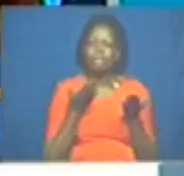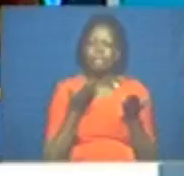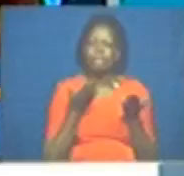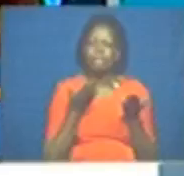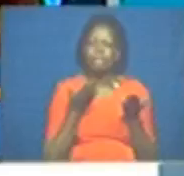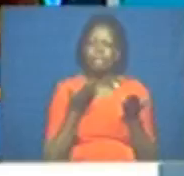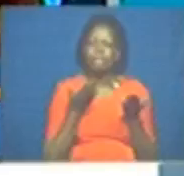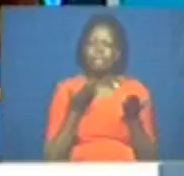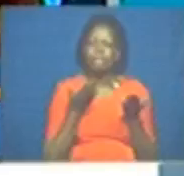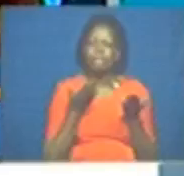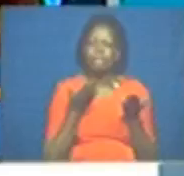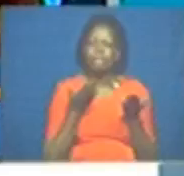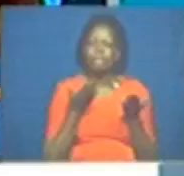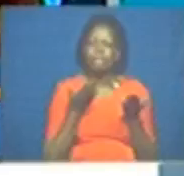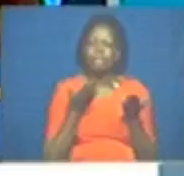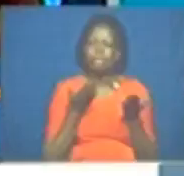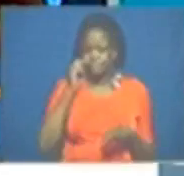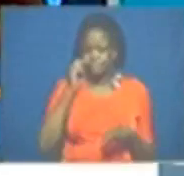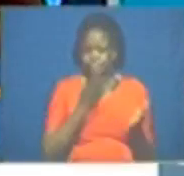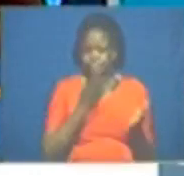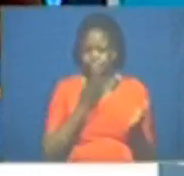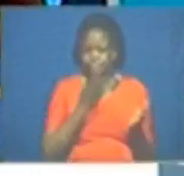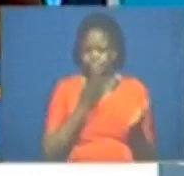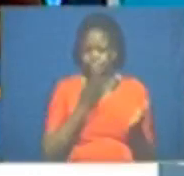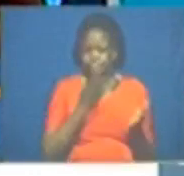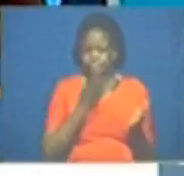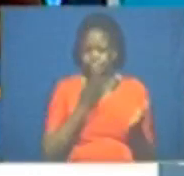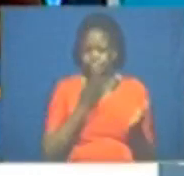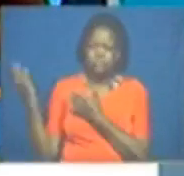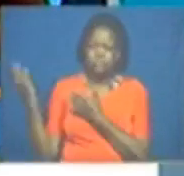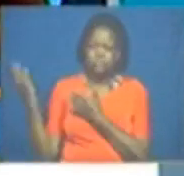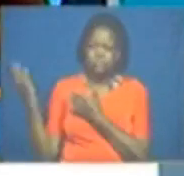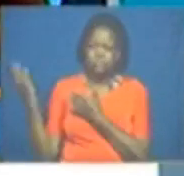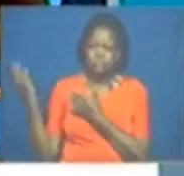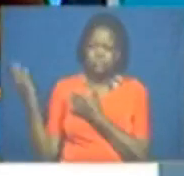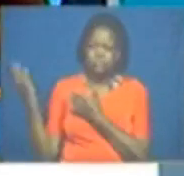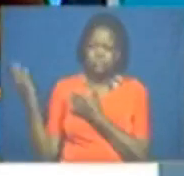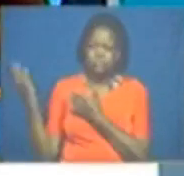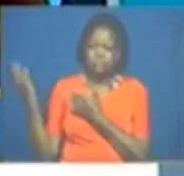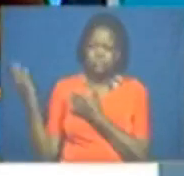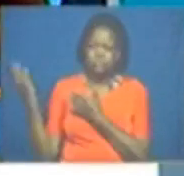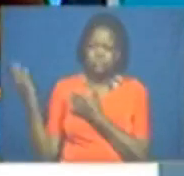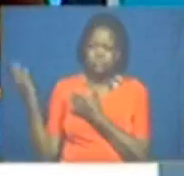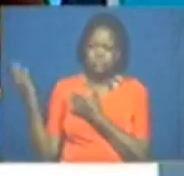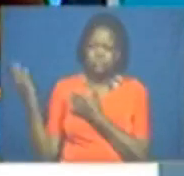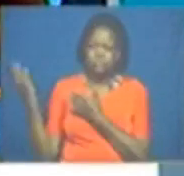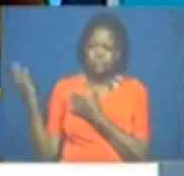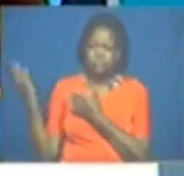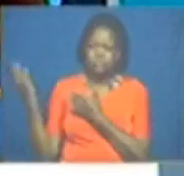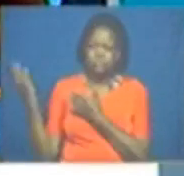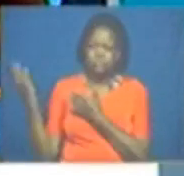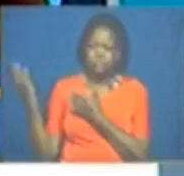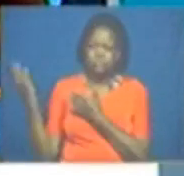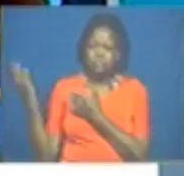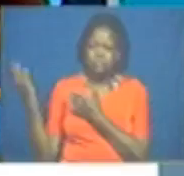is good for importers, while exporters prefer a weak shilling.